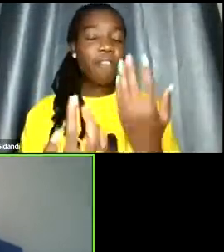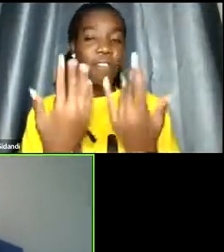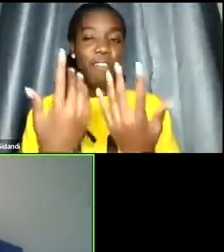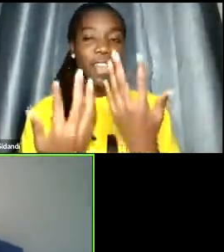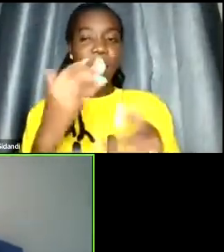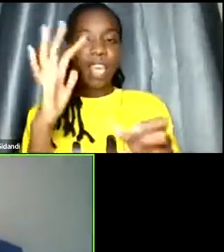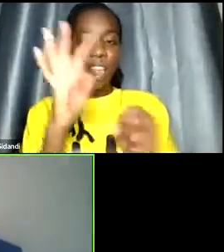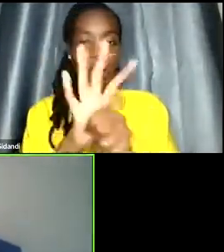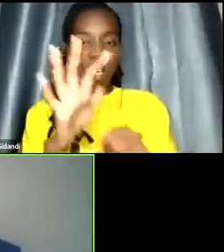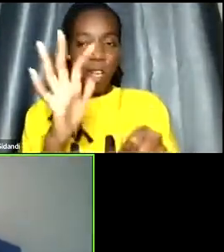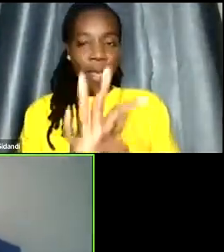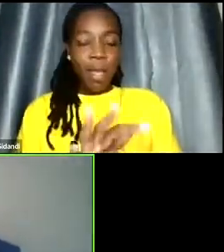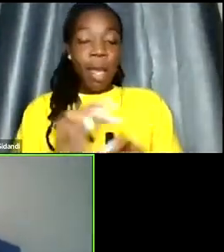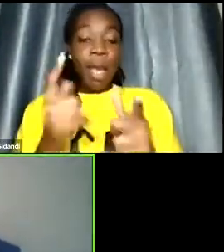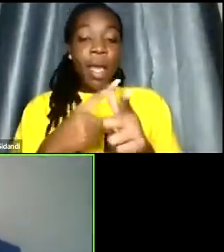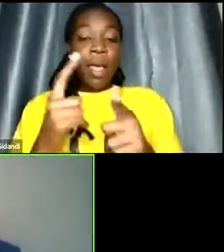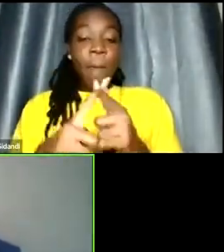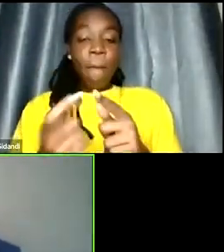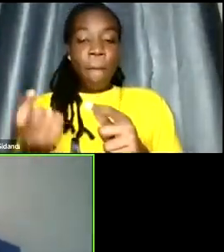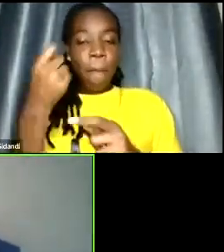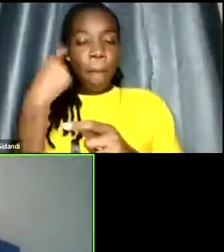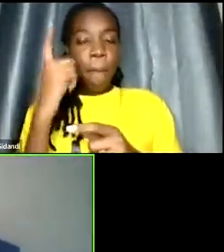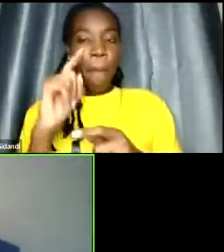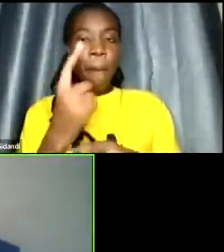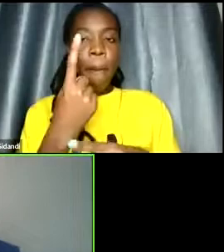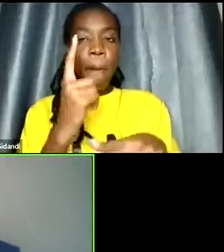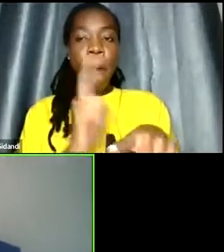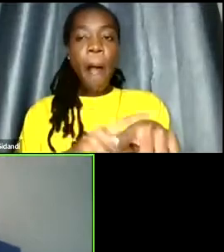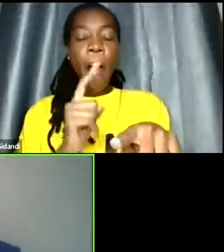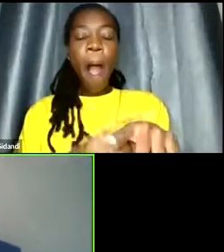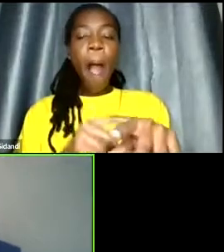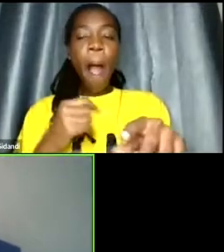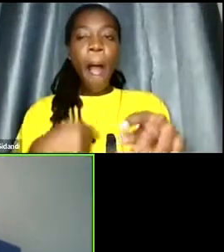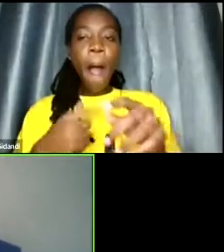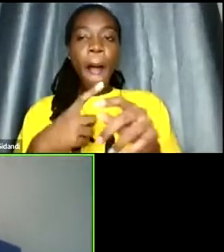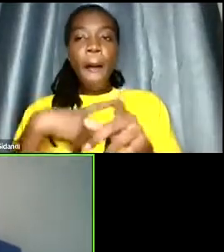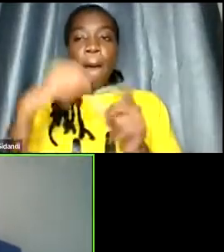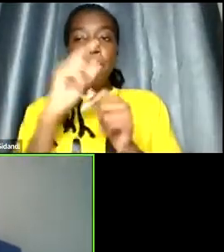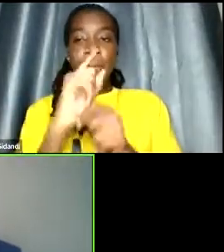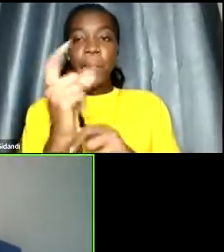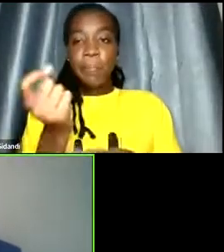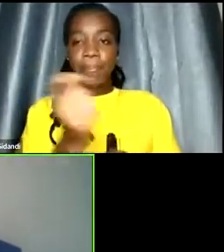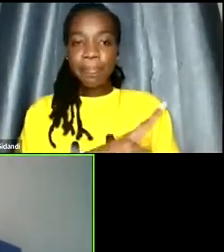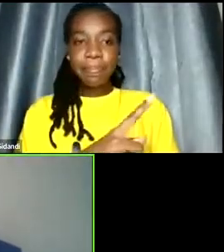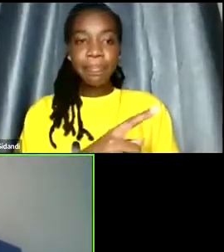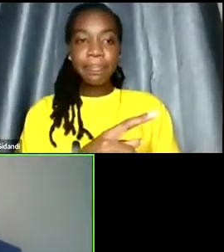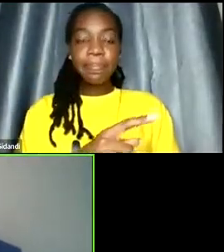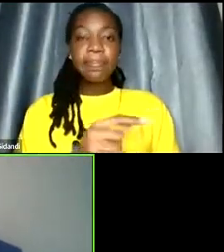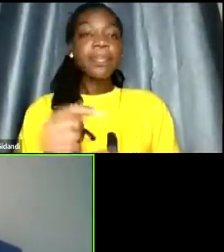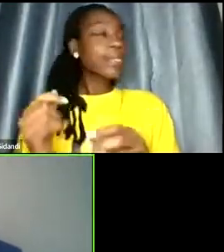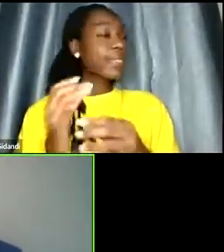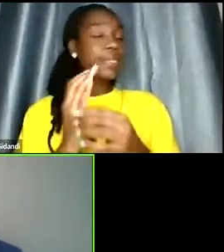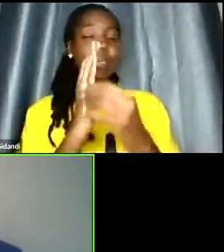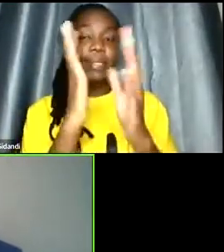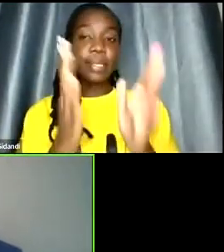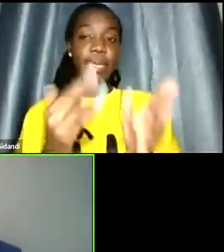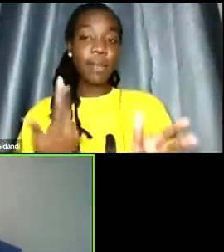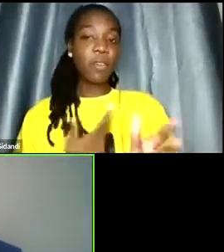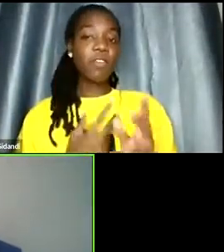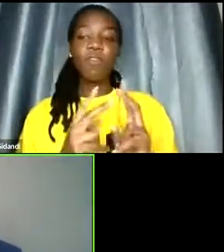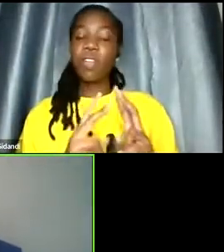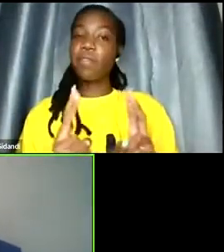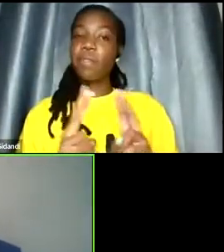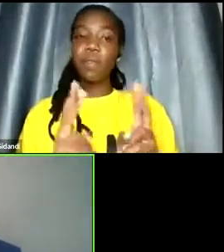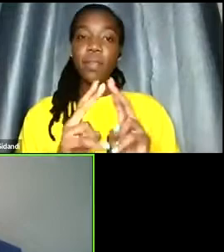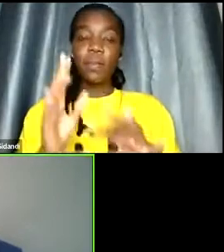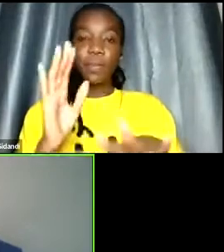And they understood for the first time when I was away for a month that, you know what? Our leader is very, very, very, very good